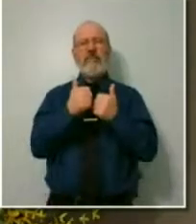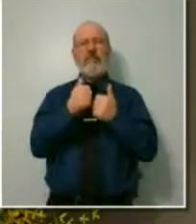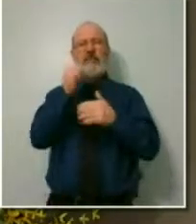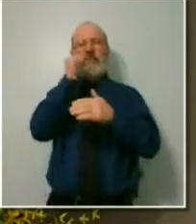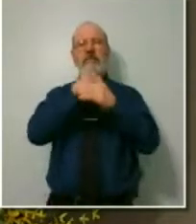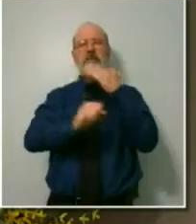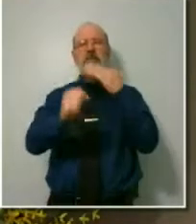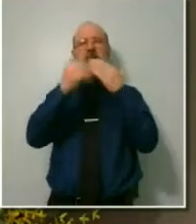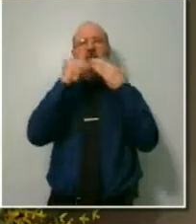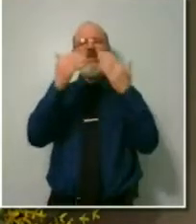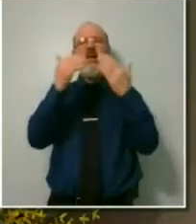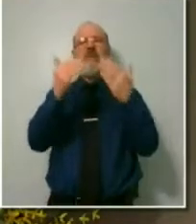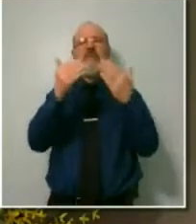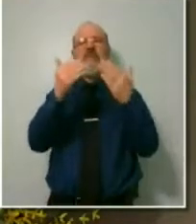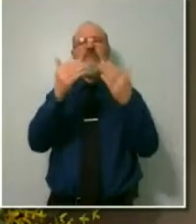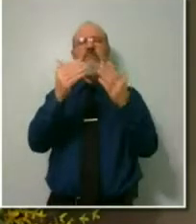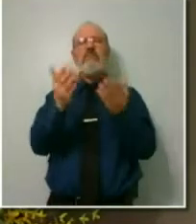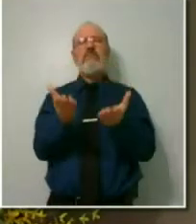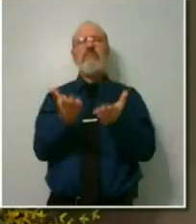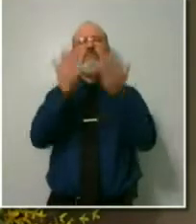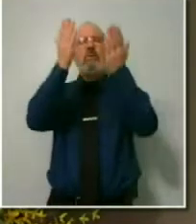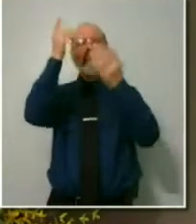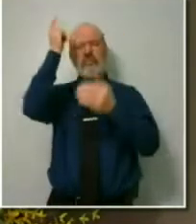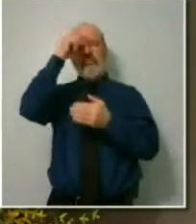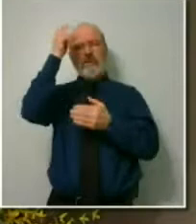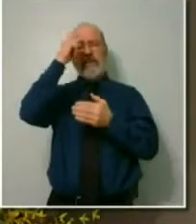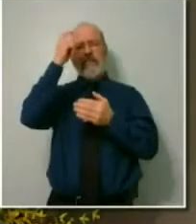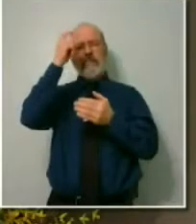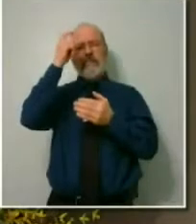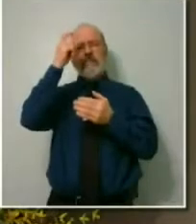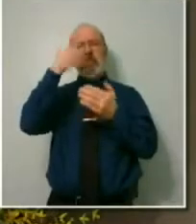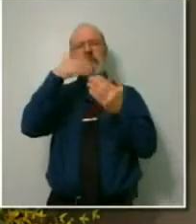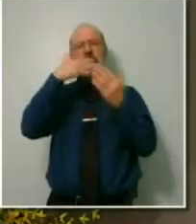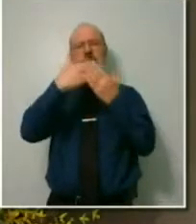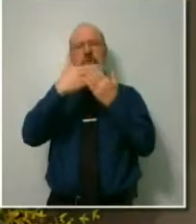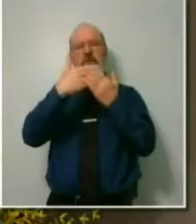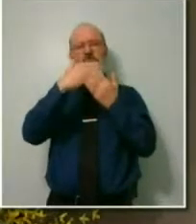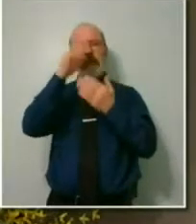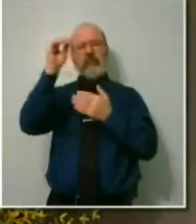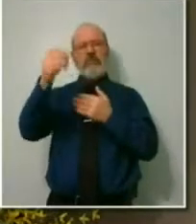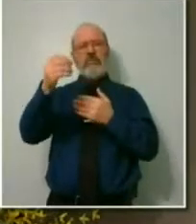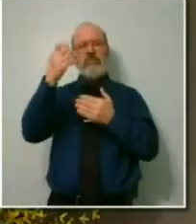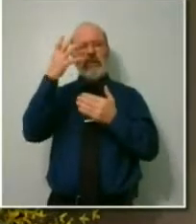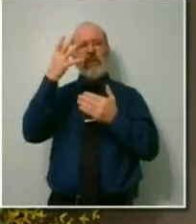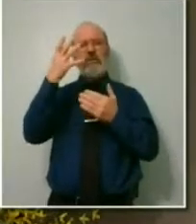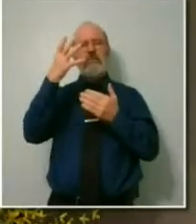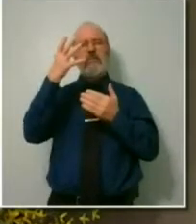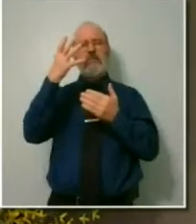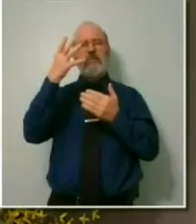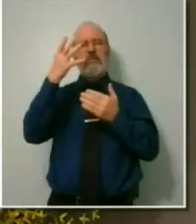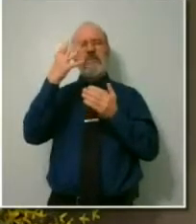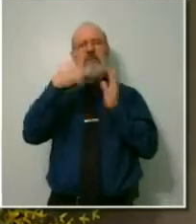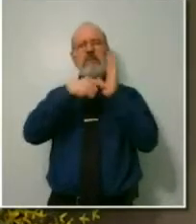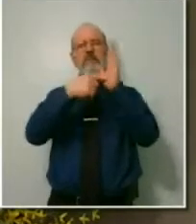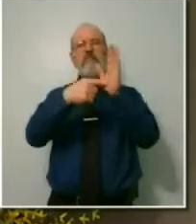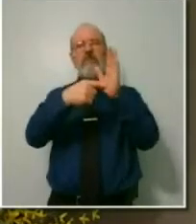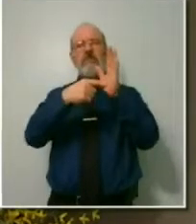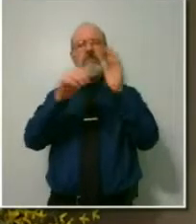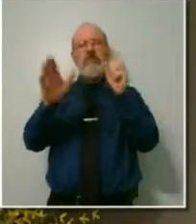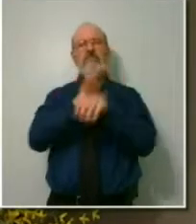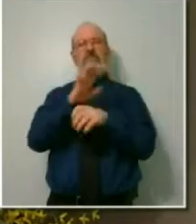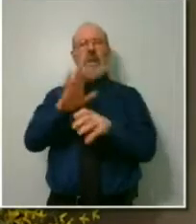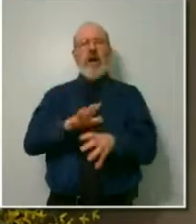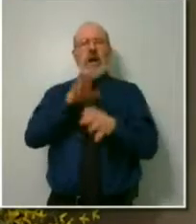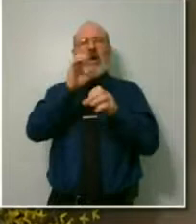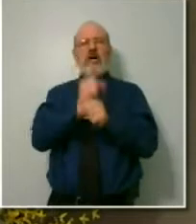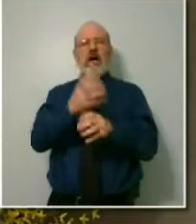thankful, to acknowledge your wisdom and your goodness and your grace, and to express our total confidence and trust